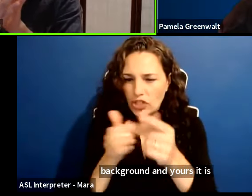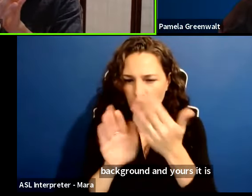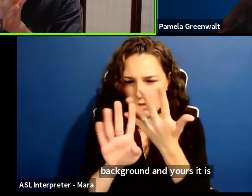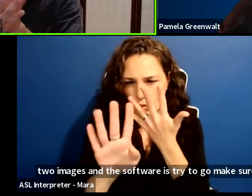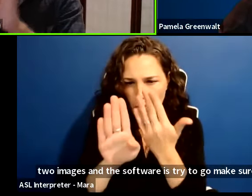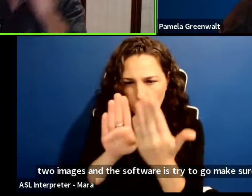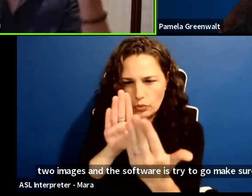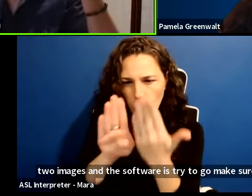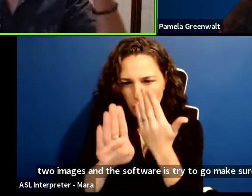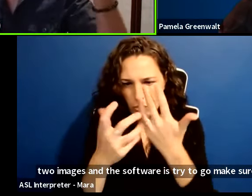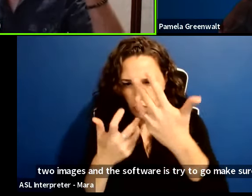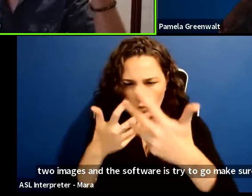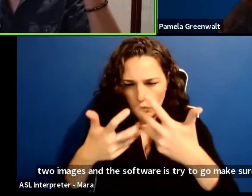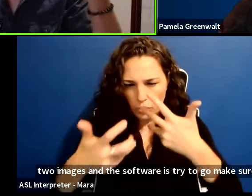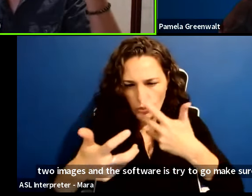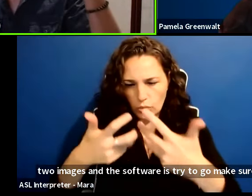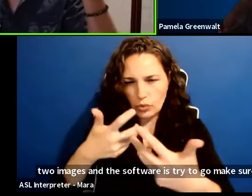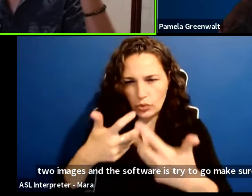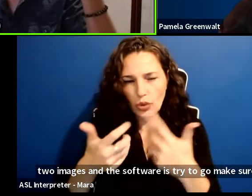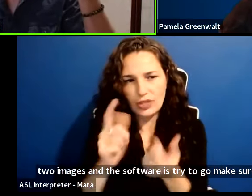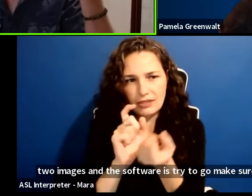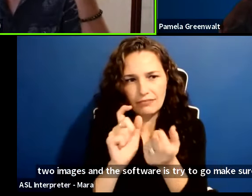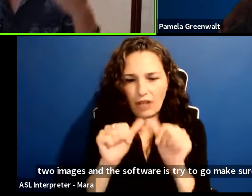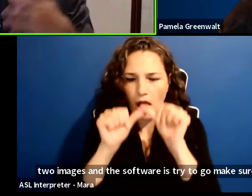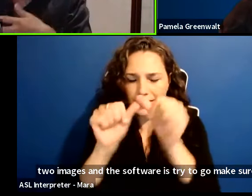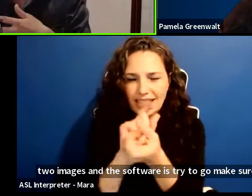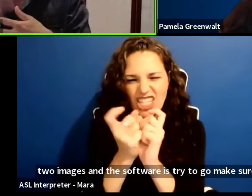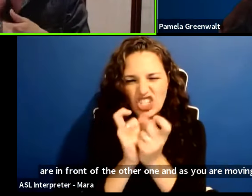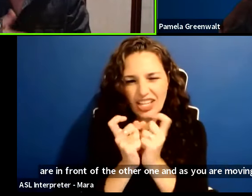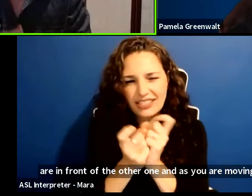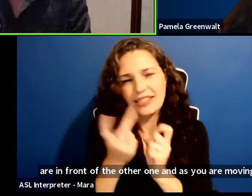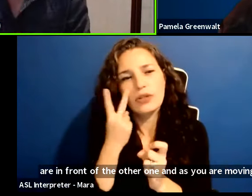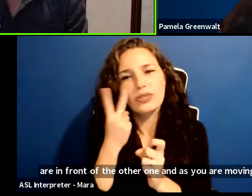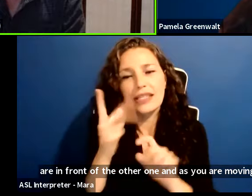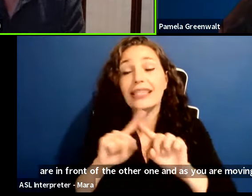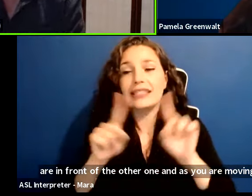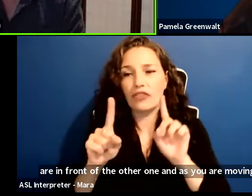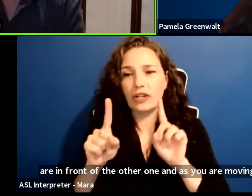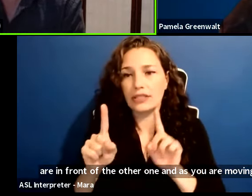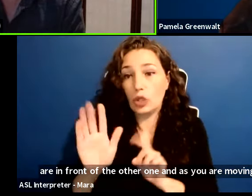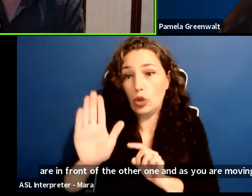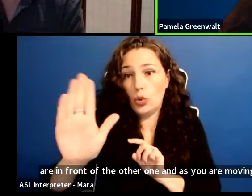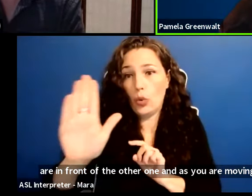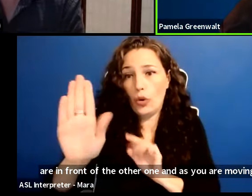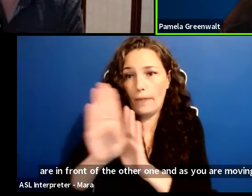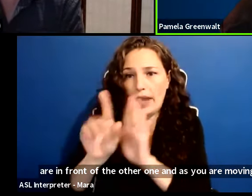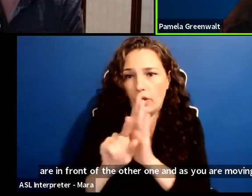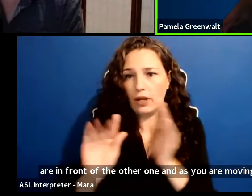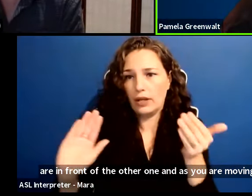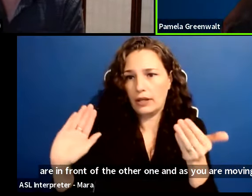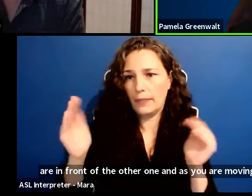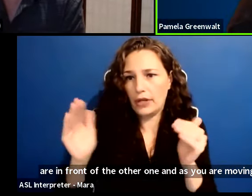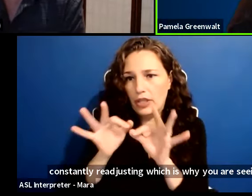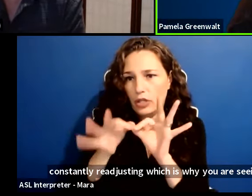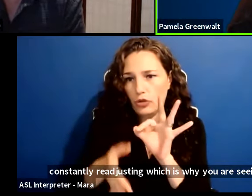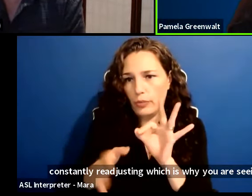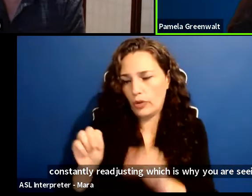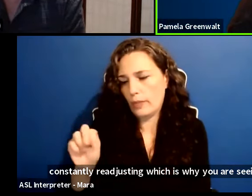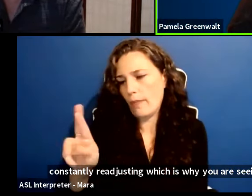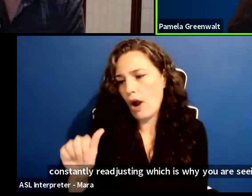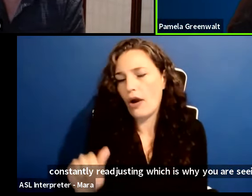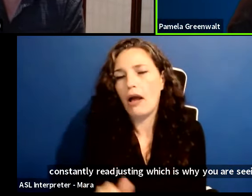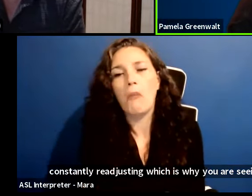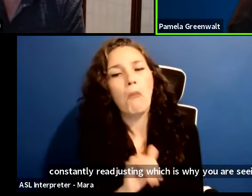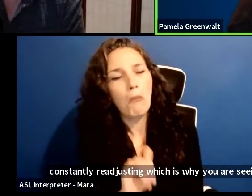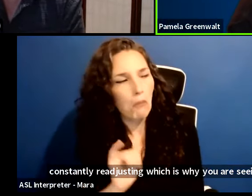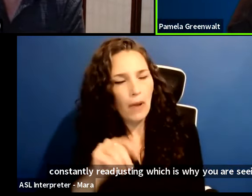constantly readjust, which is why you're seeing the difference between your background and hers. Okay. Oh, good. All right. Good to